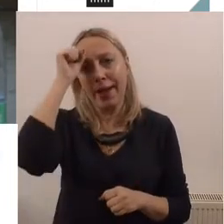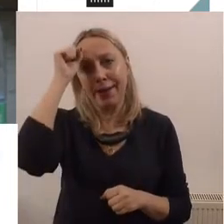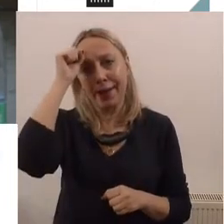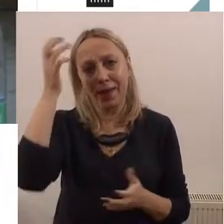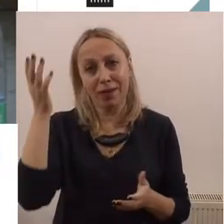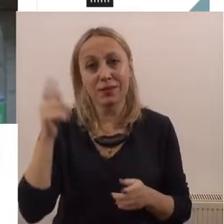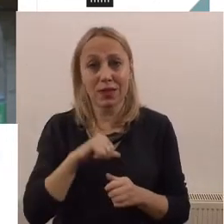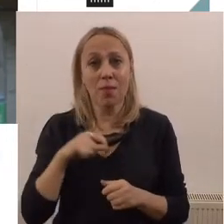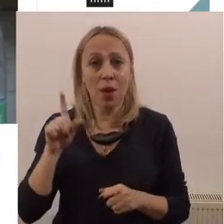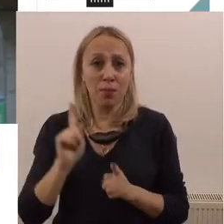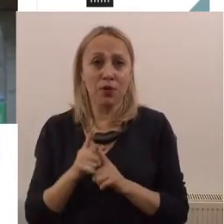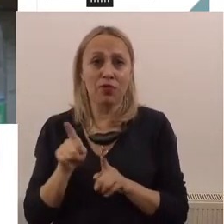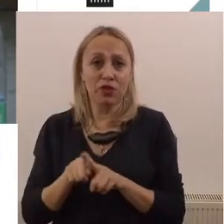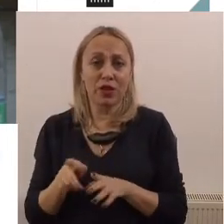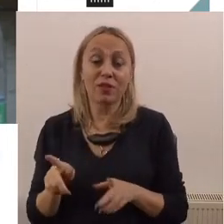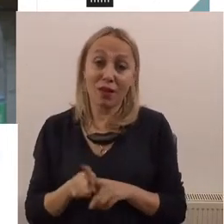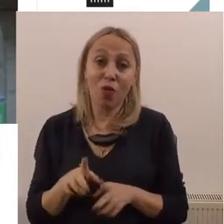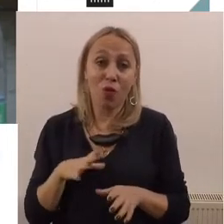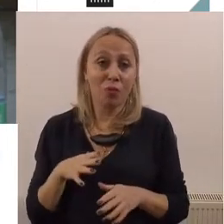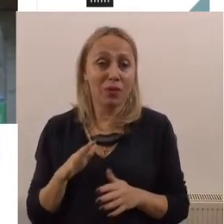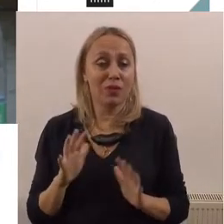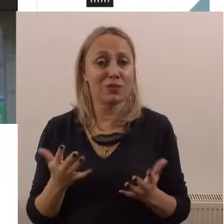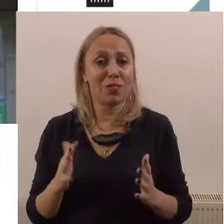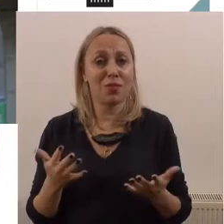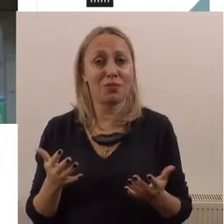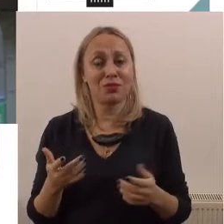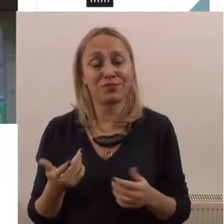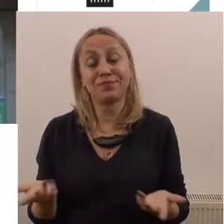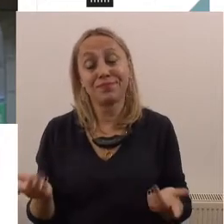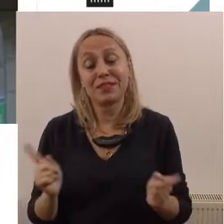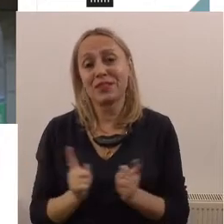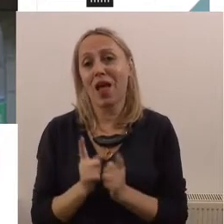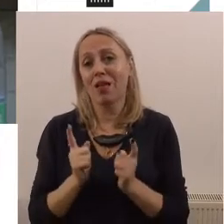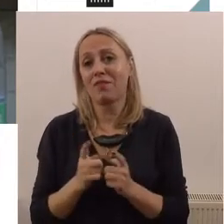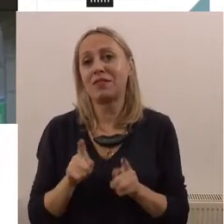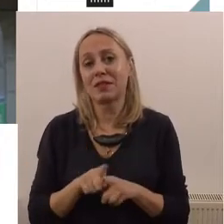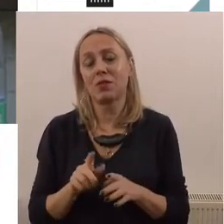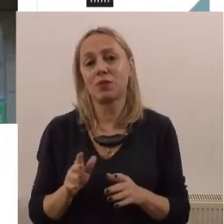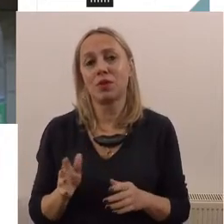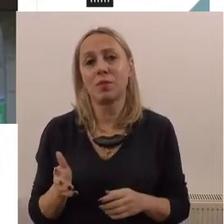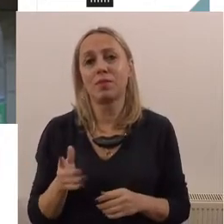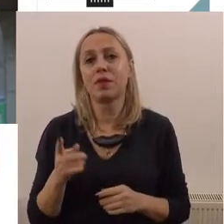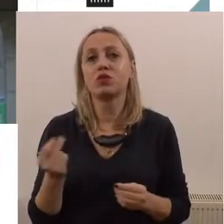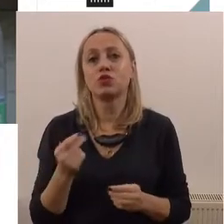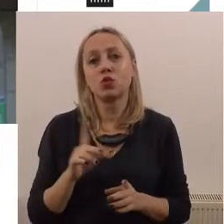not interested in working for the art festival, for the Festival of Contemporary Art.